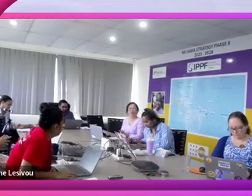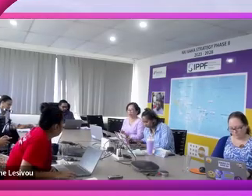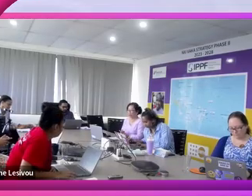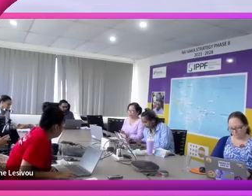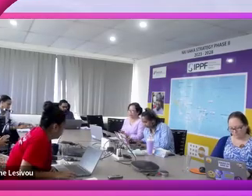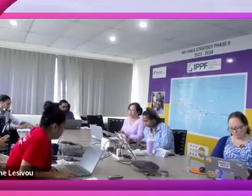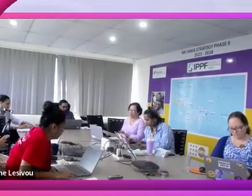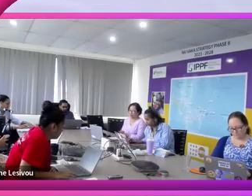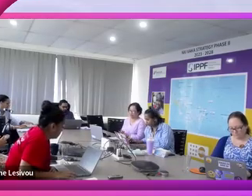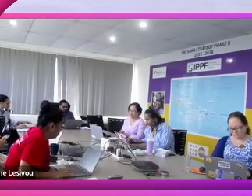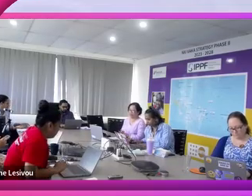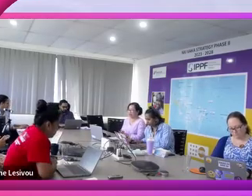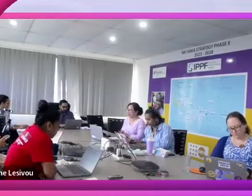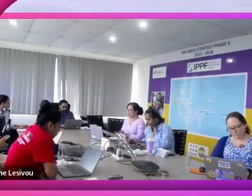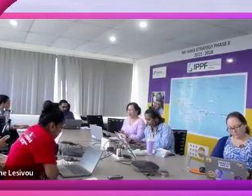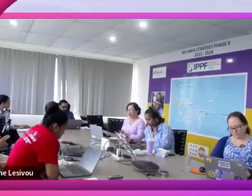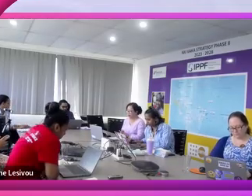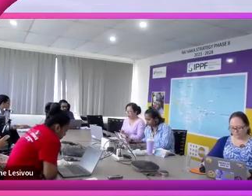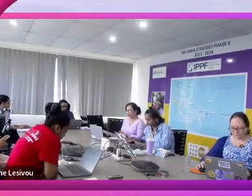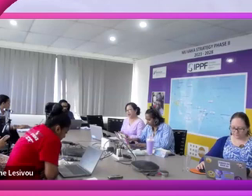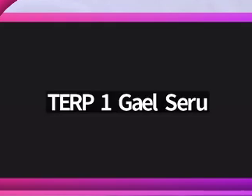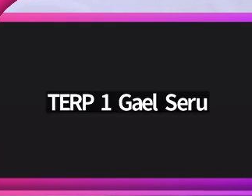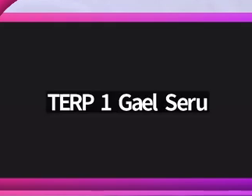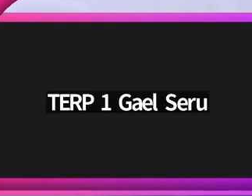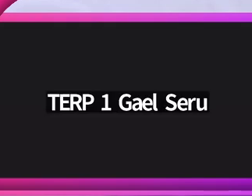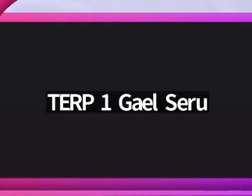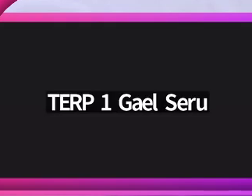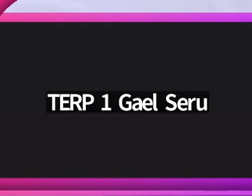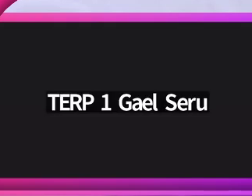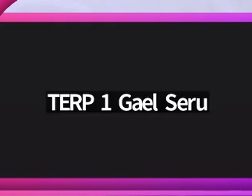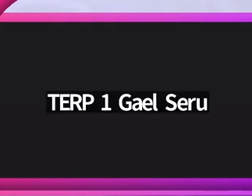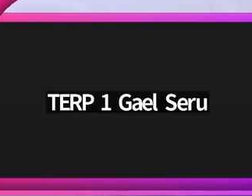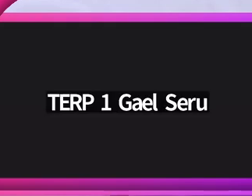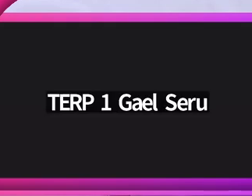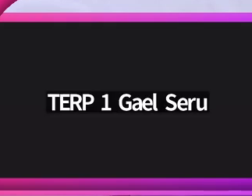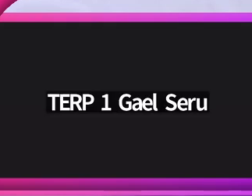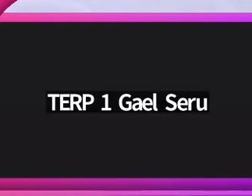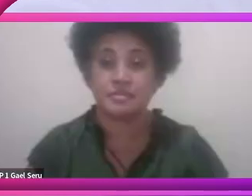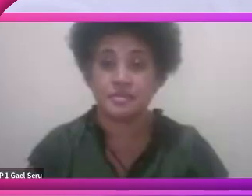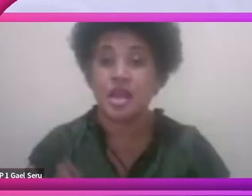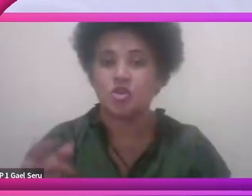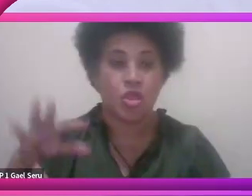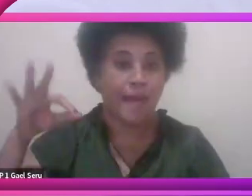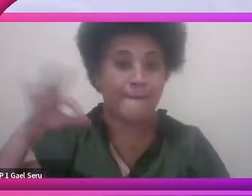Next. So the benefit, as we all knows already, so just to improve maternal